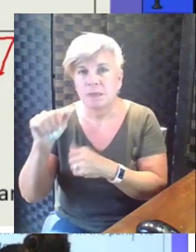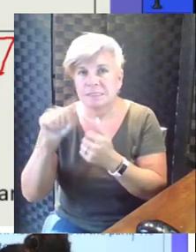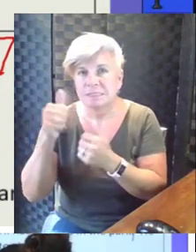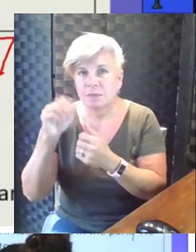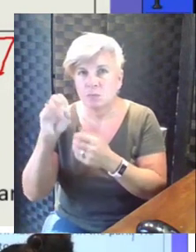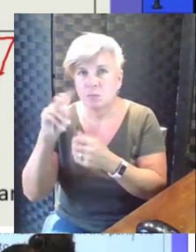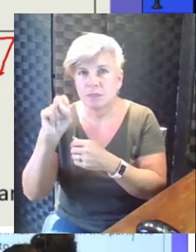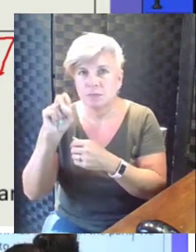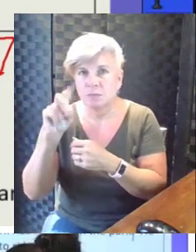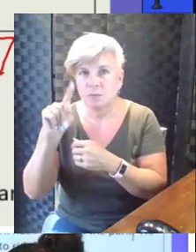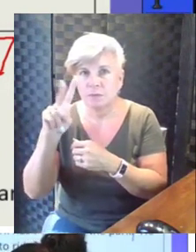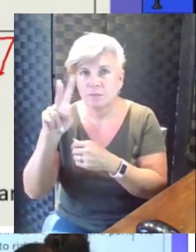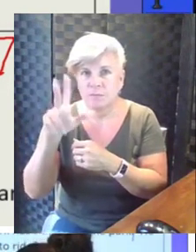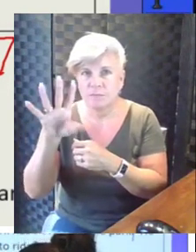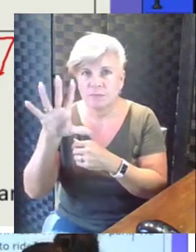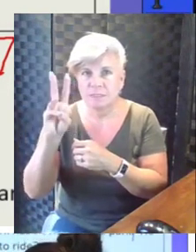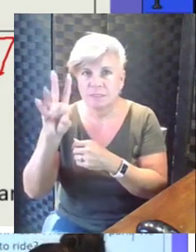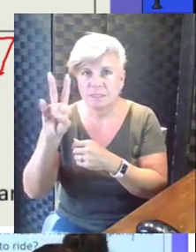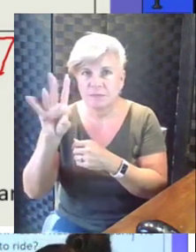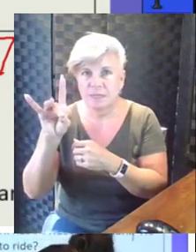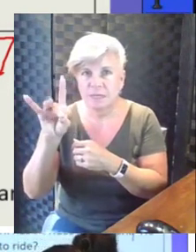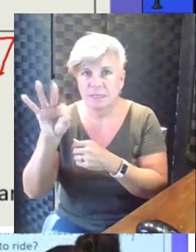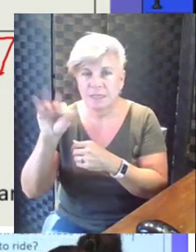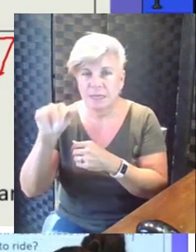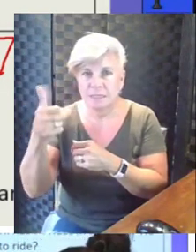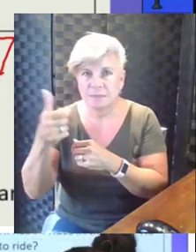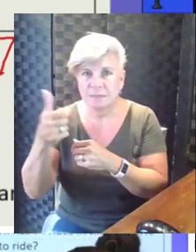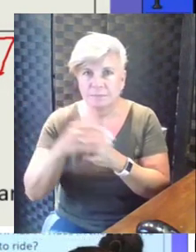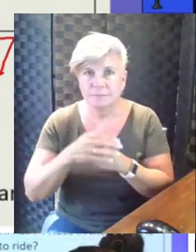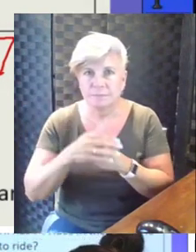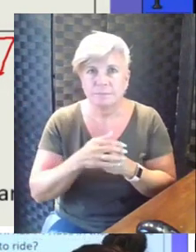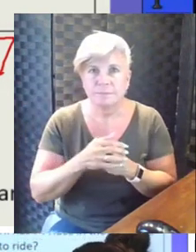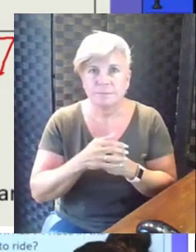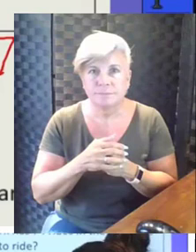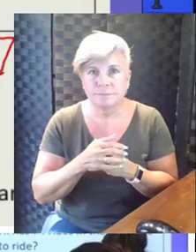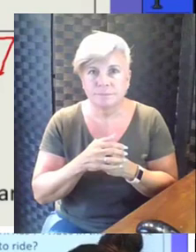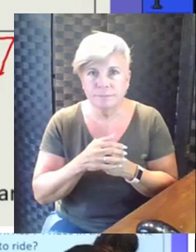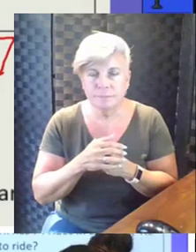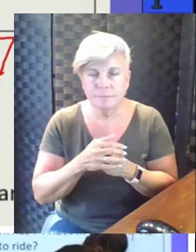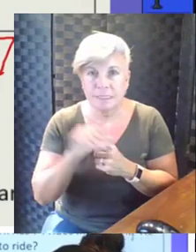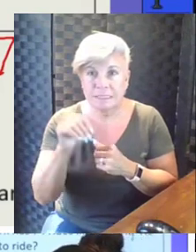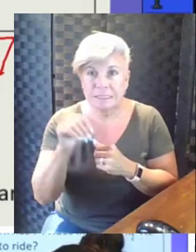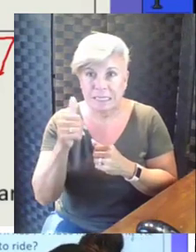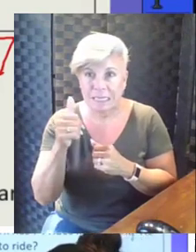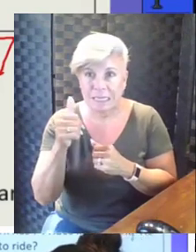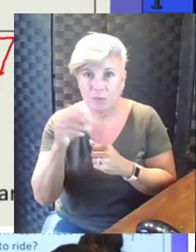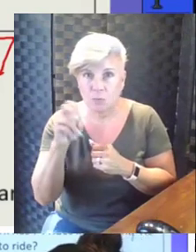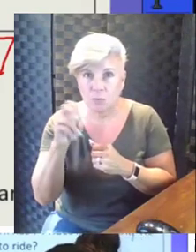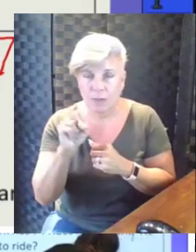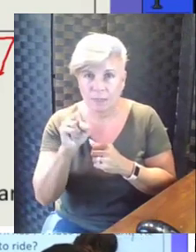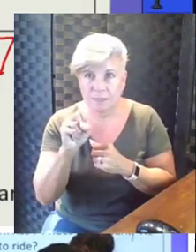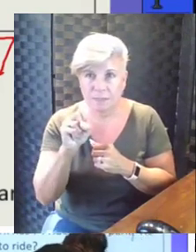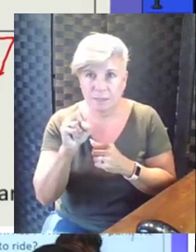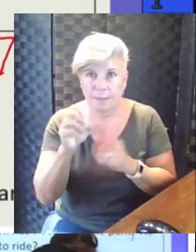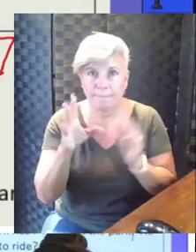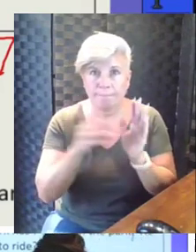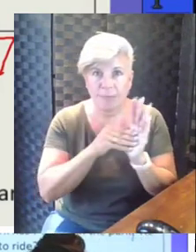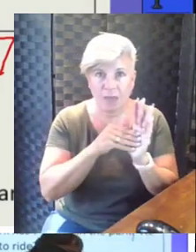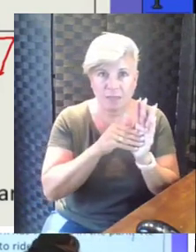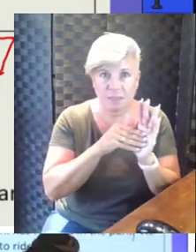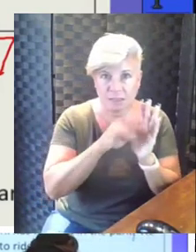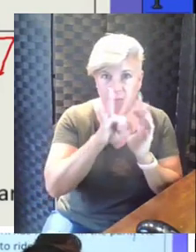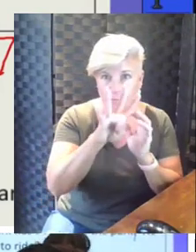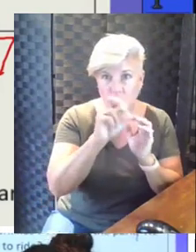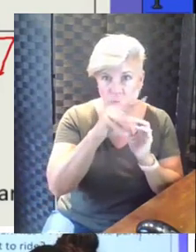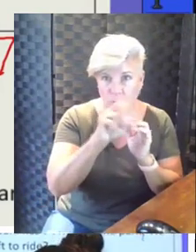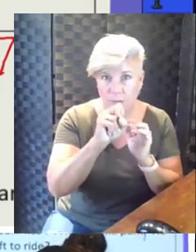ones. 1, 2, 3, 4, 5, 6, 7, 8, 9, 10. Now that's 10 ones plus the